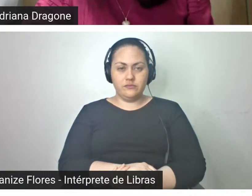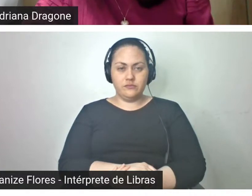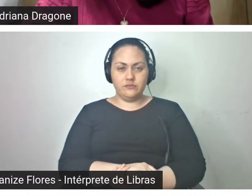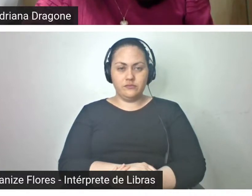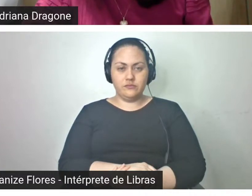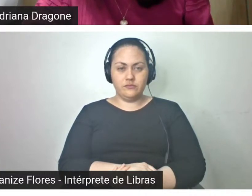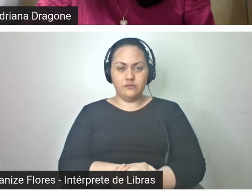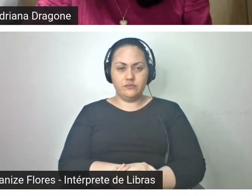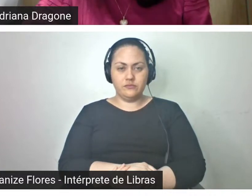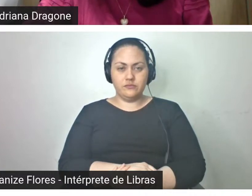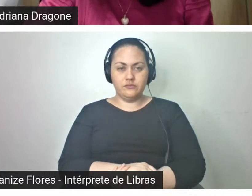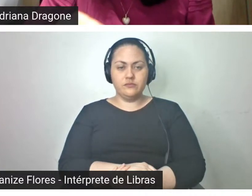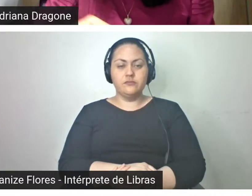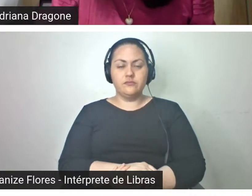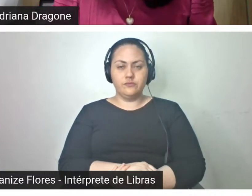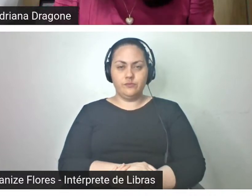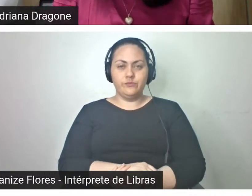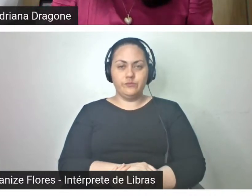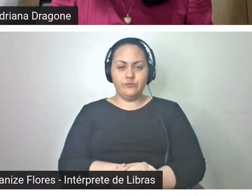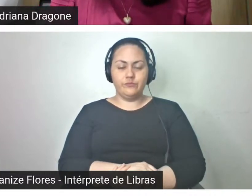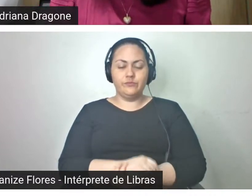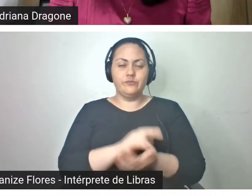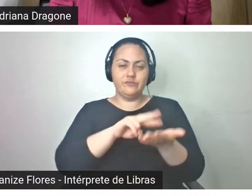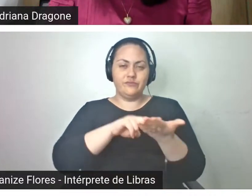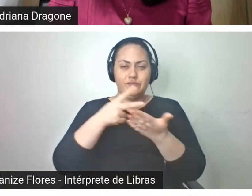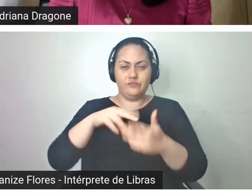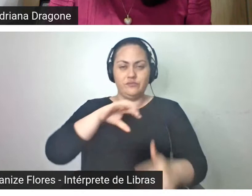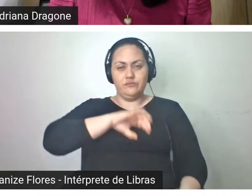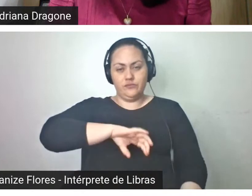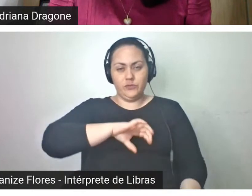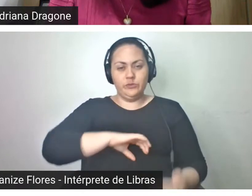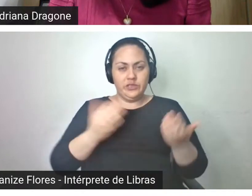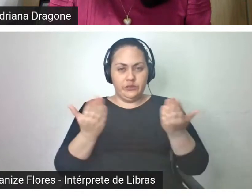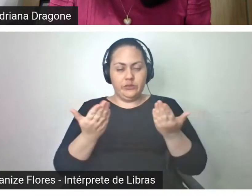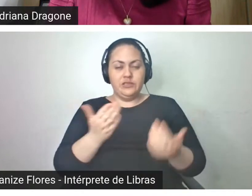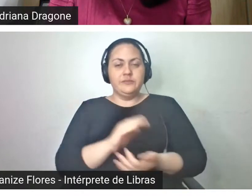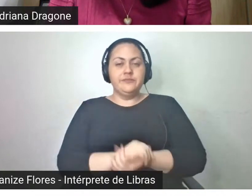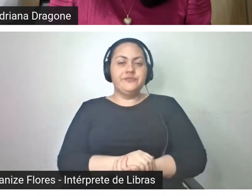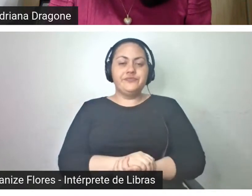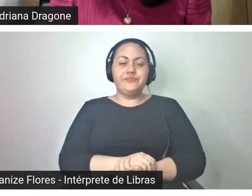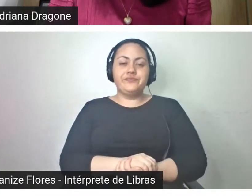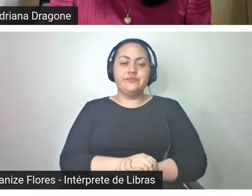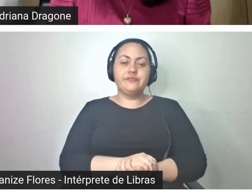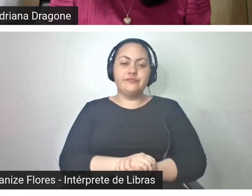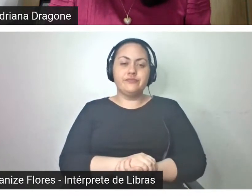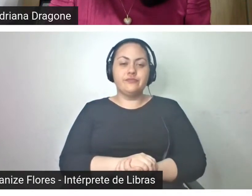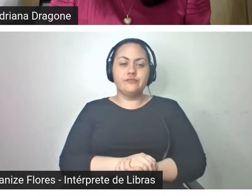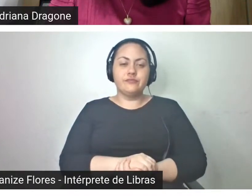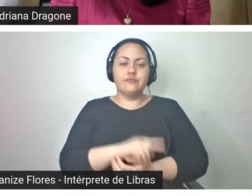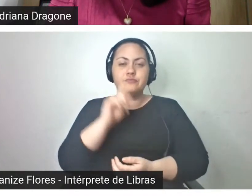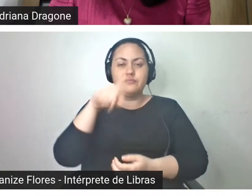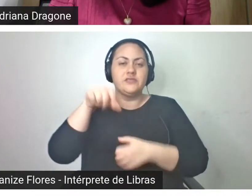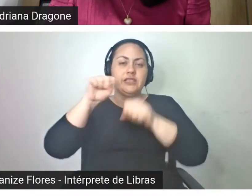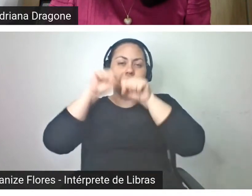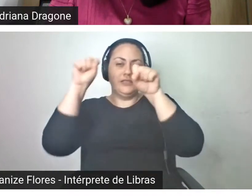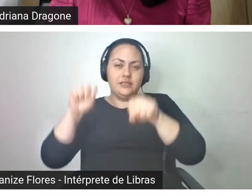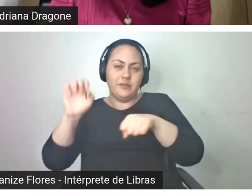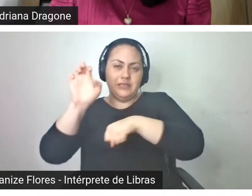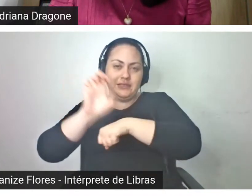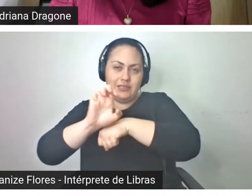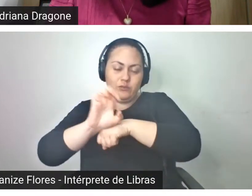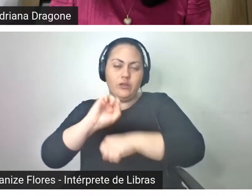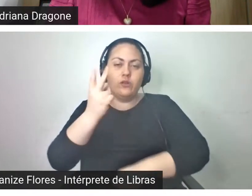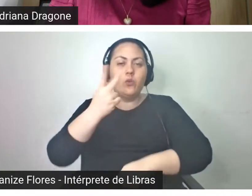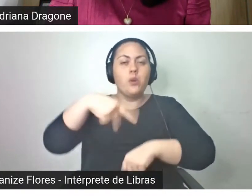we need to fill those gaps. Ele diz que tanto nos sistemas estaduais ou nos sistemas nacionais,